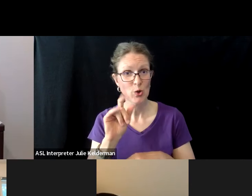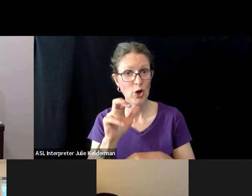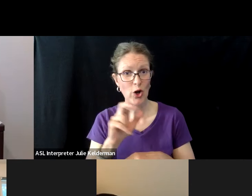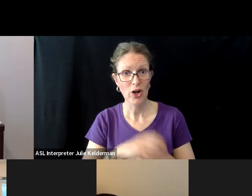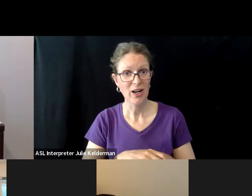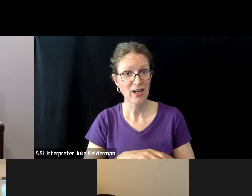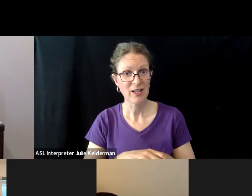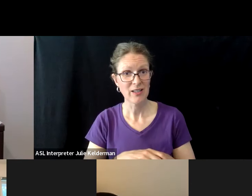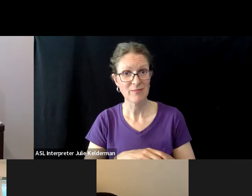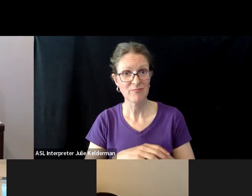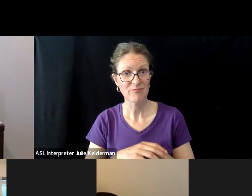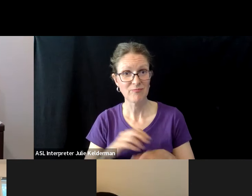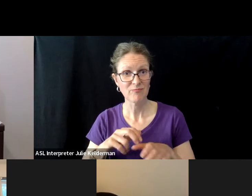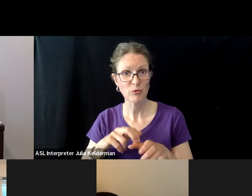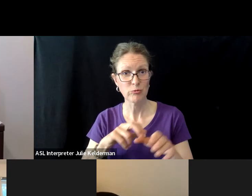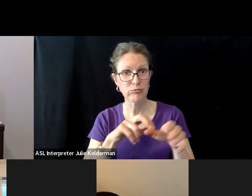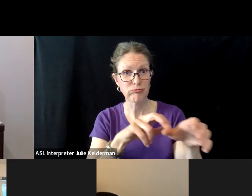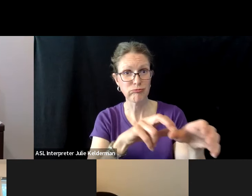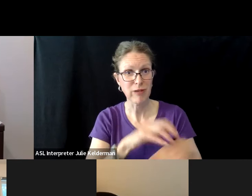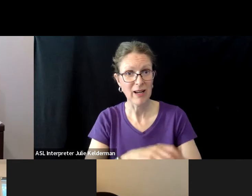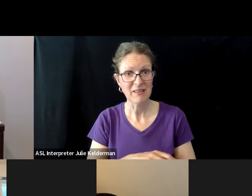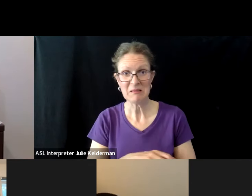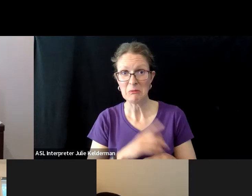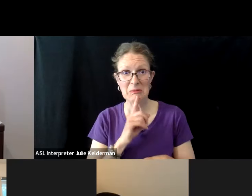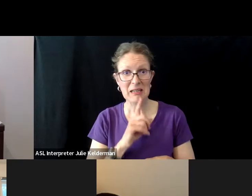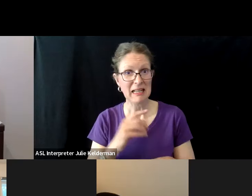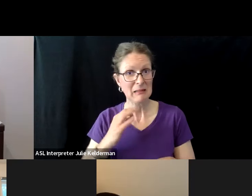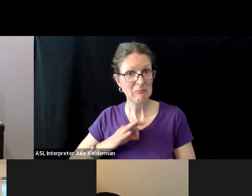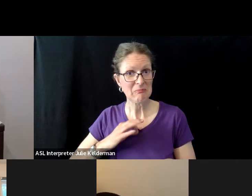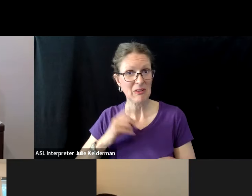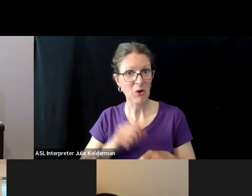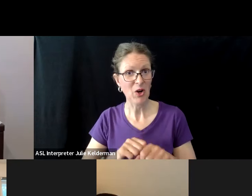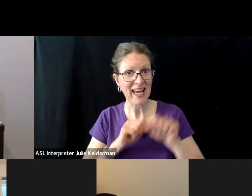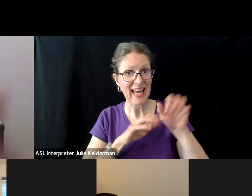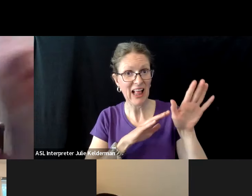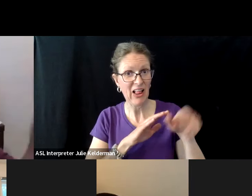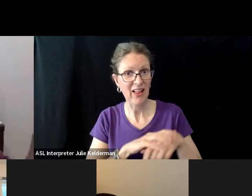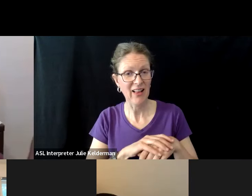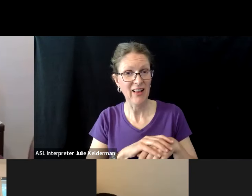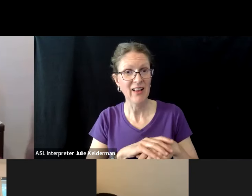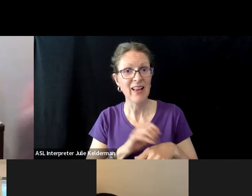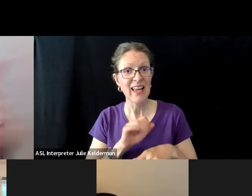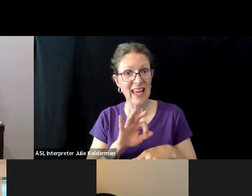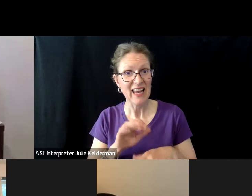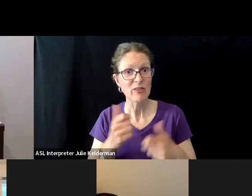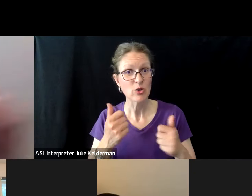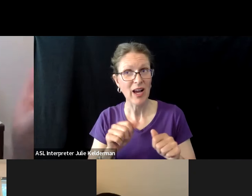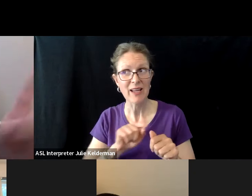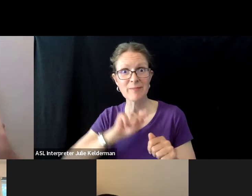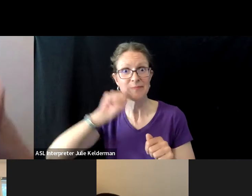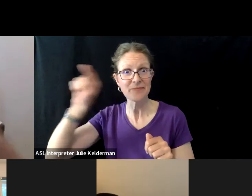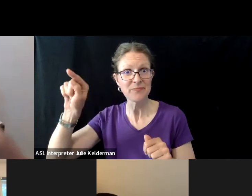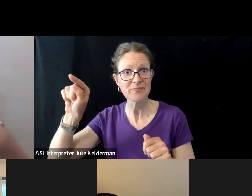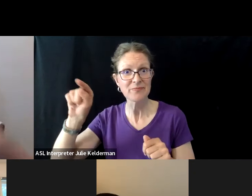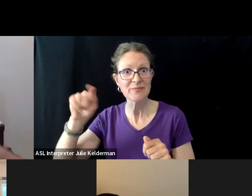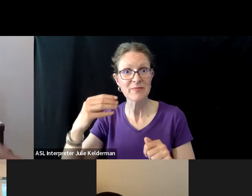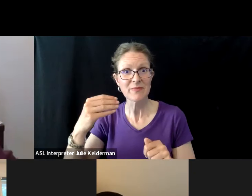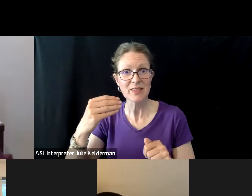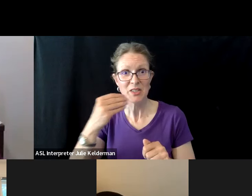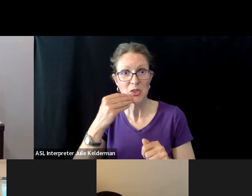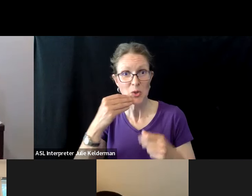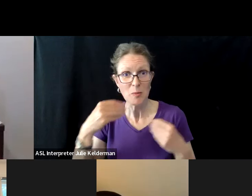They're especially useful for getting up a hill. So, for example, if you're trying to get up to the supermarket, if you have a backpack